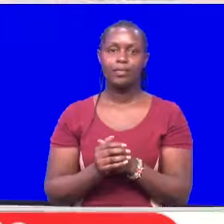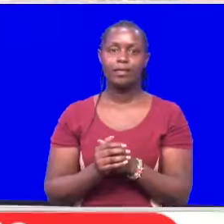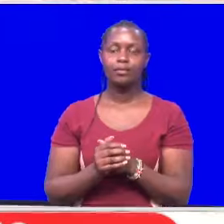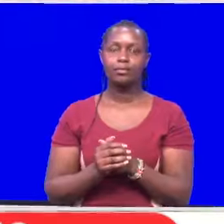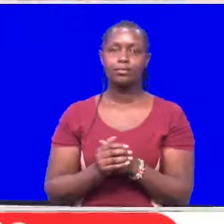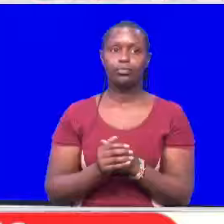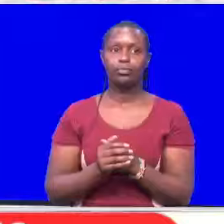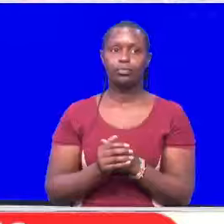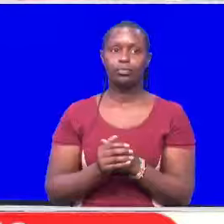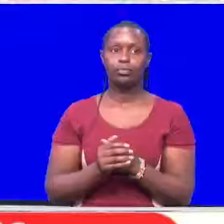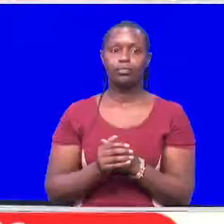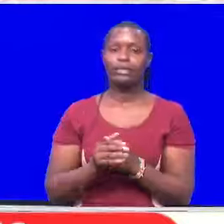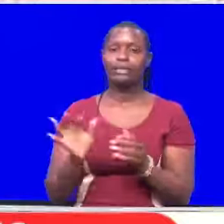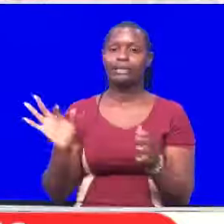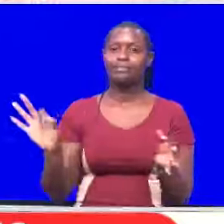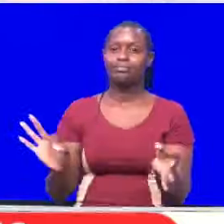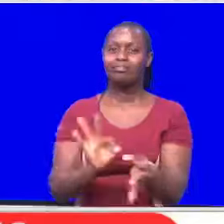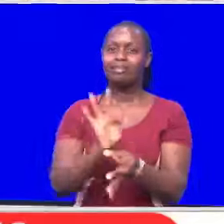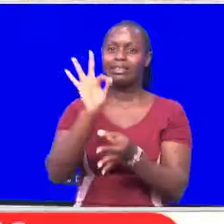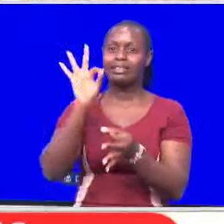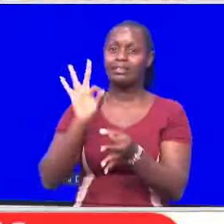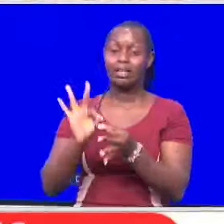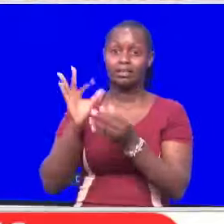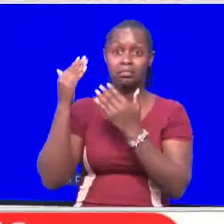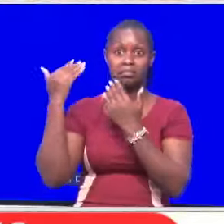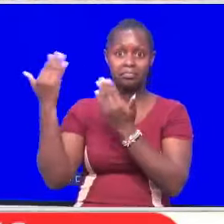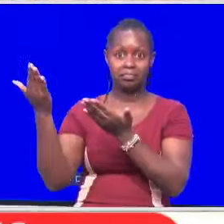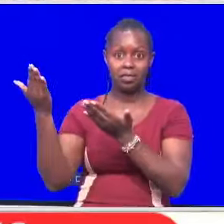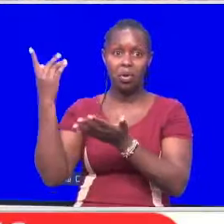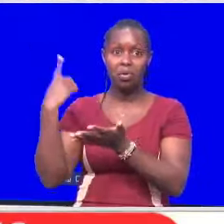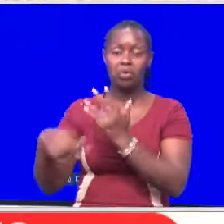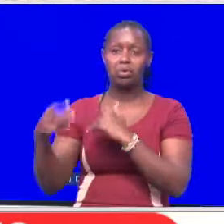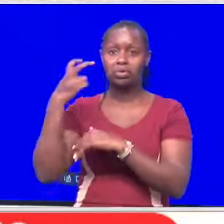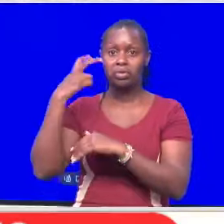This is the exact picture you'll encounter when visiting Mukuruka Ruben.